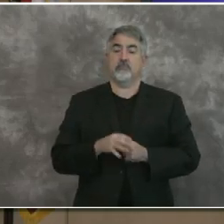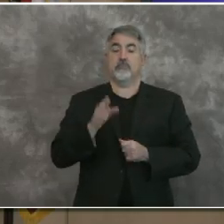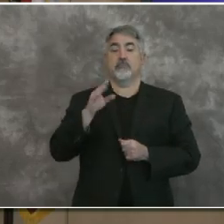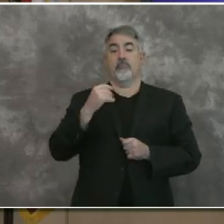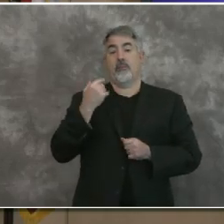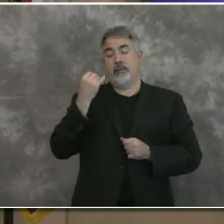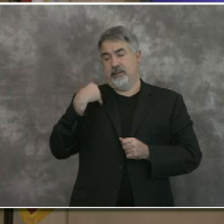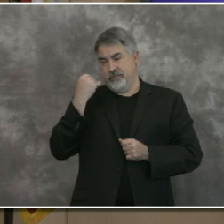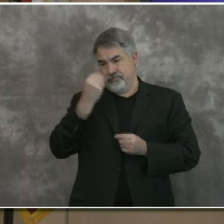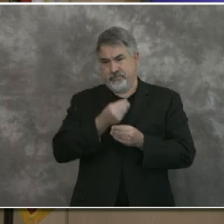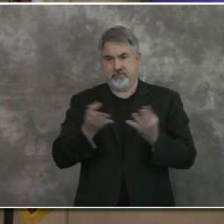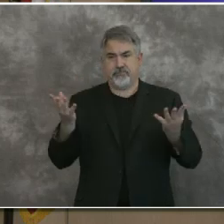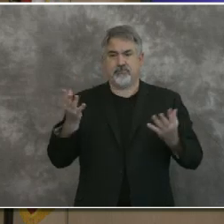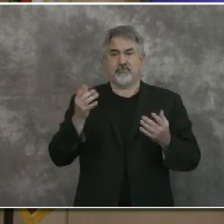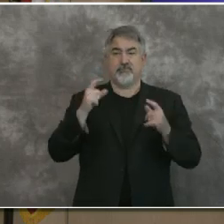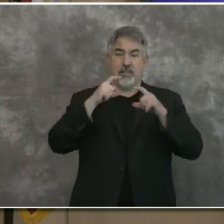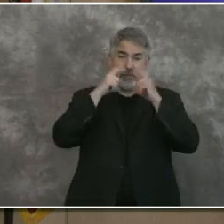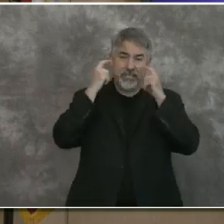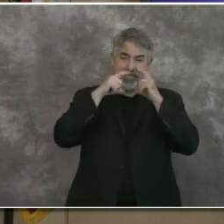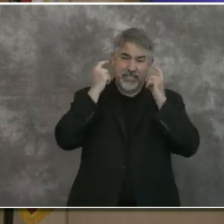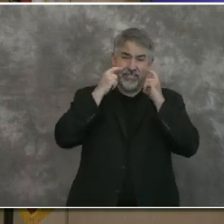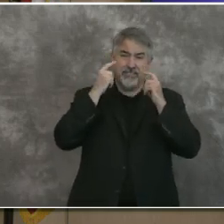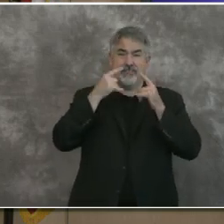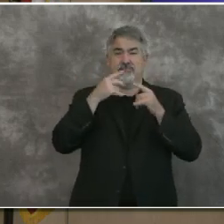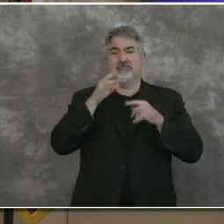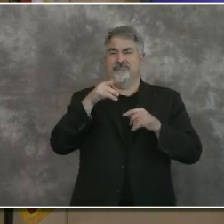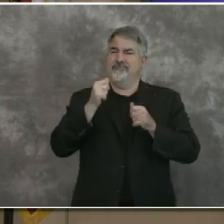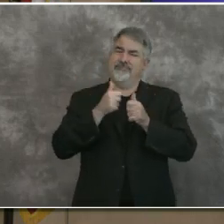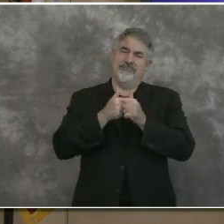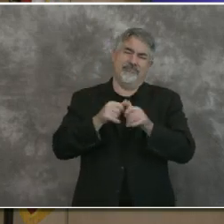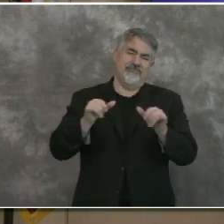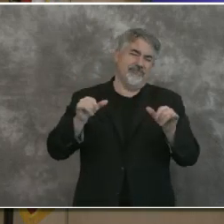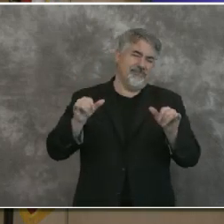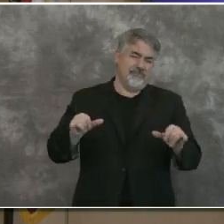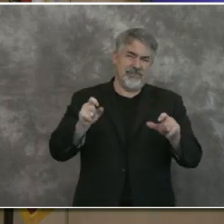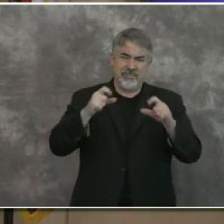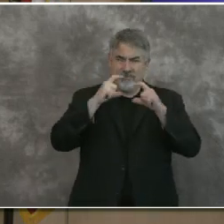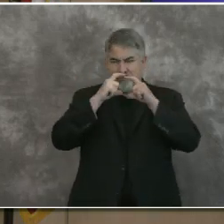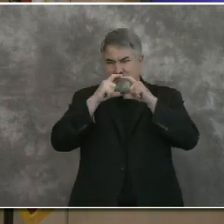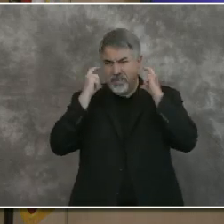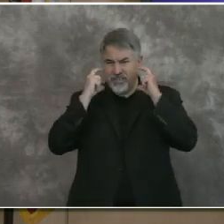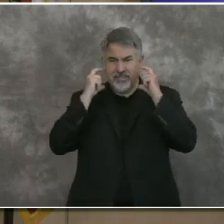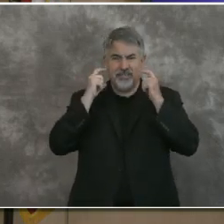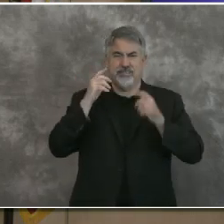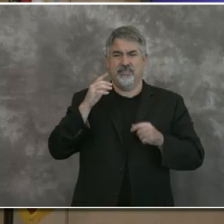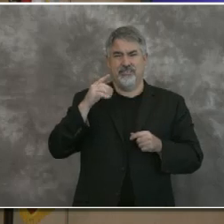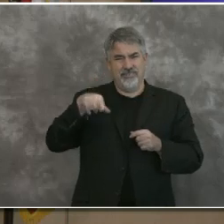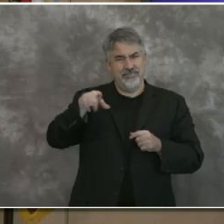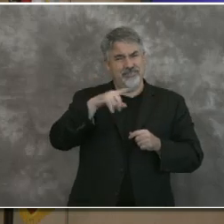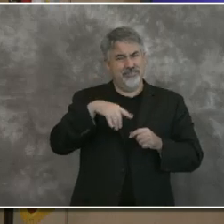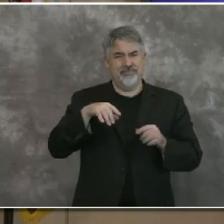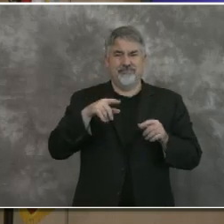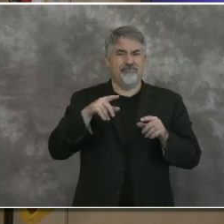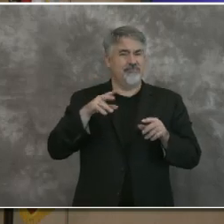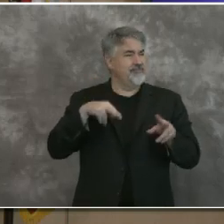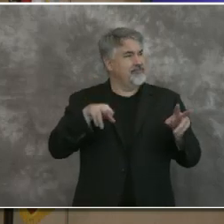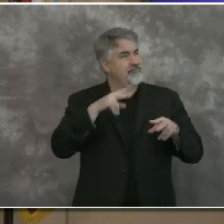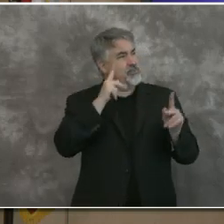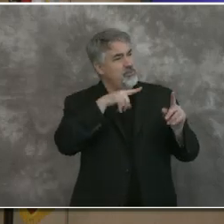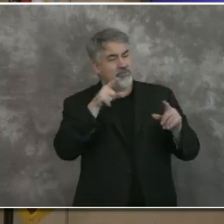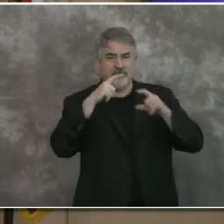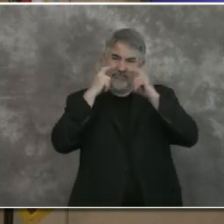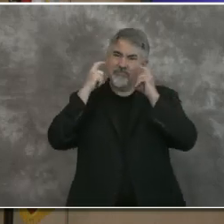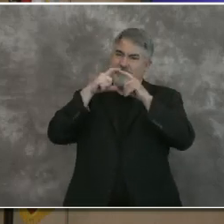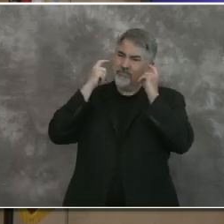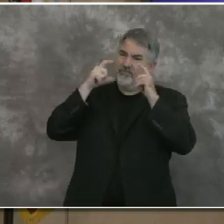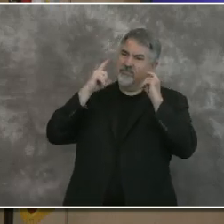issues of face covering and broad spread compliance. We are hoping, as this has been socialized and worked around, that folks will understand the vital role